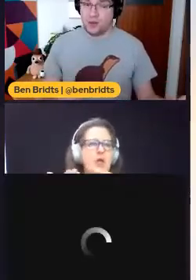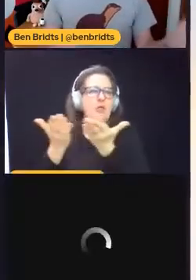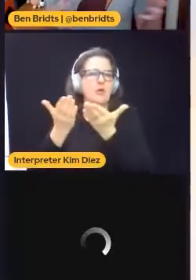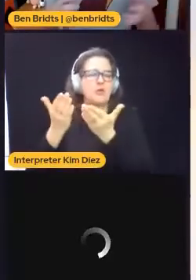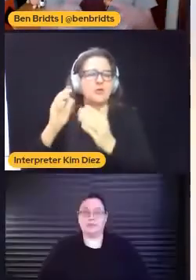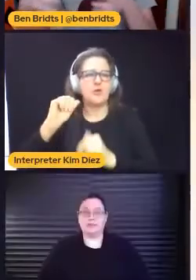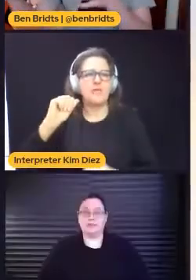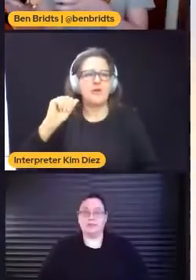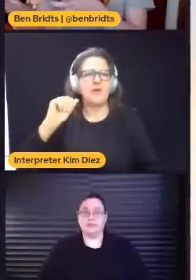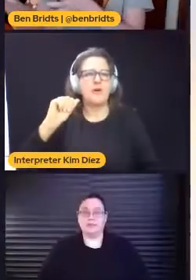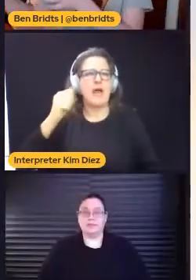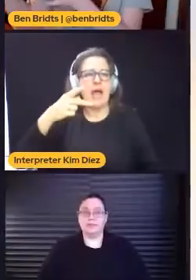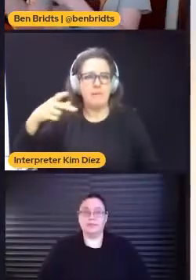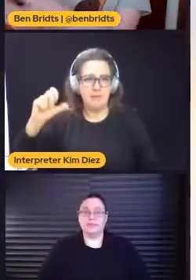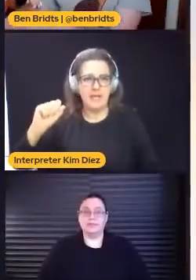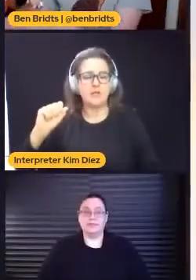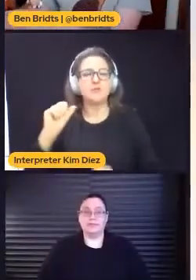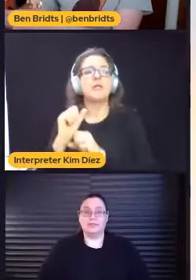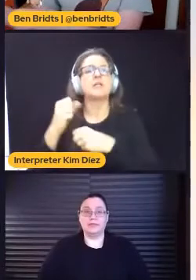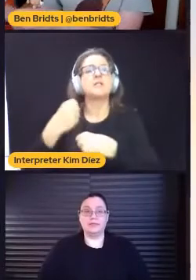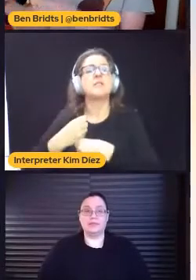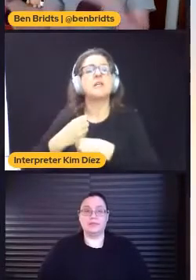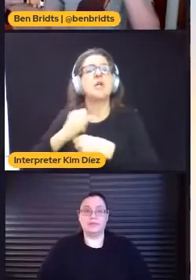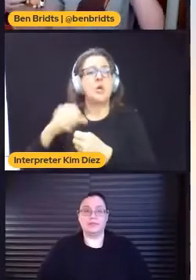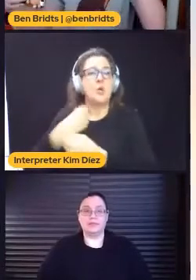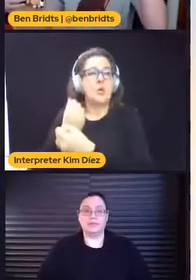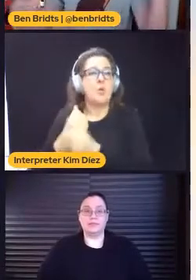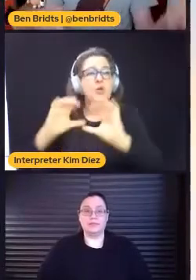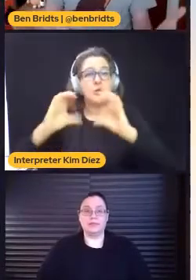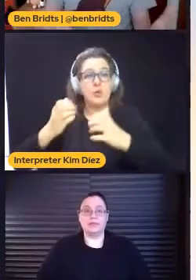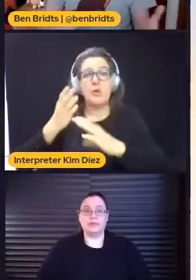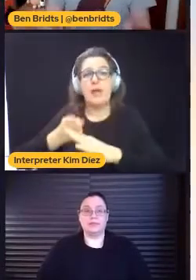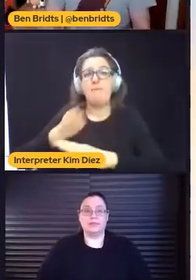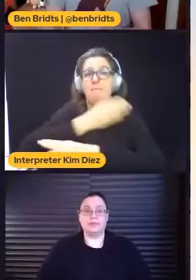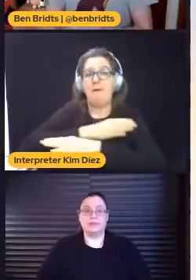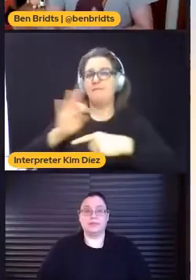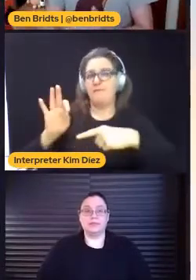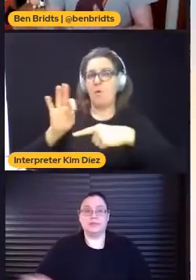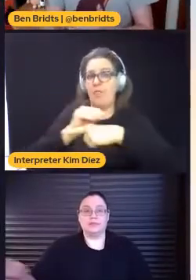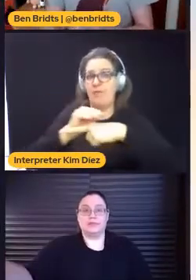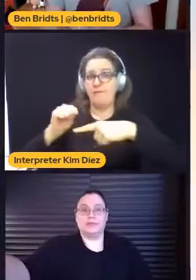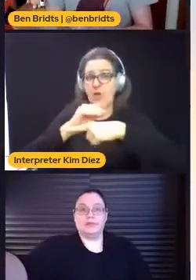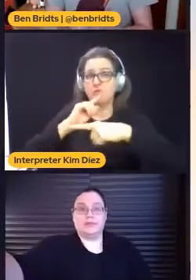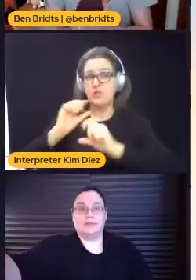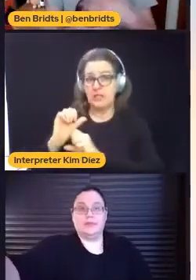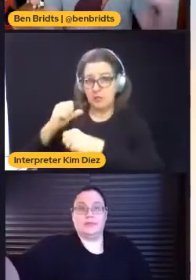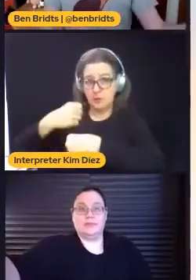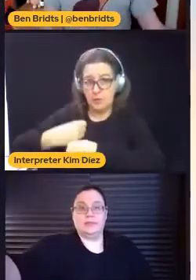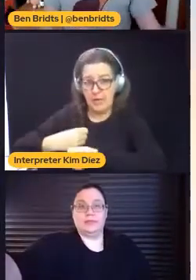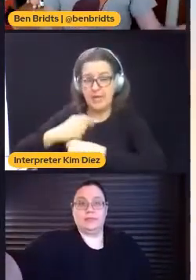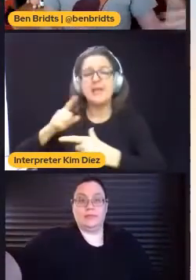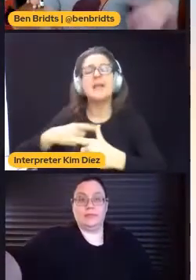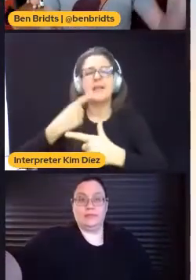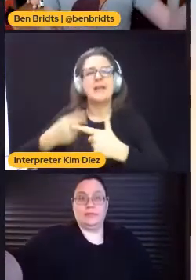You probably want to create that log group before the function gets created. so you can you don't have to use